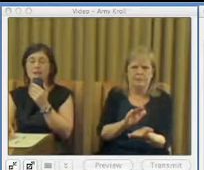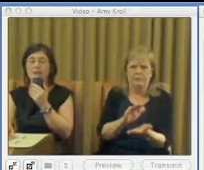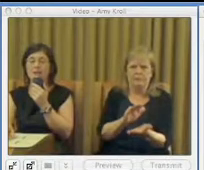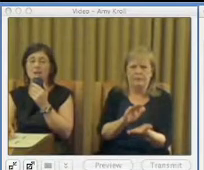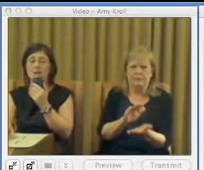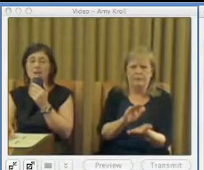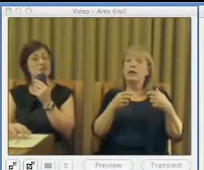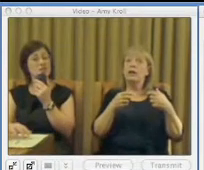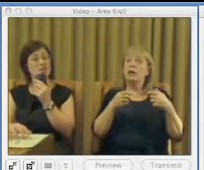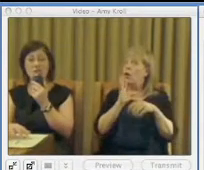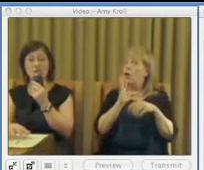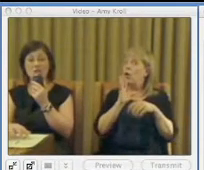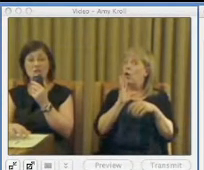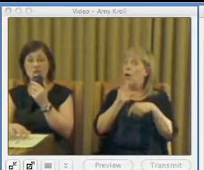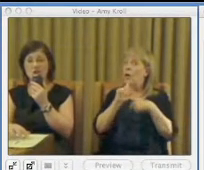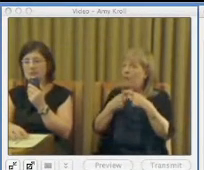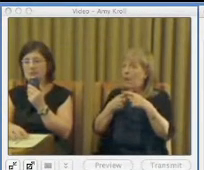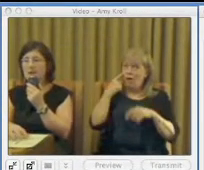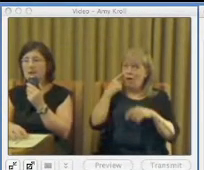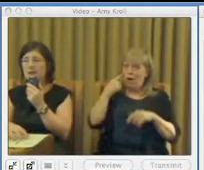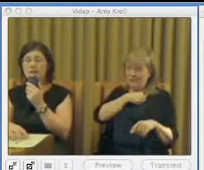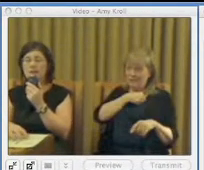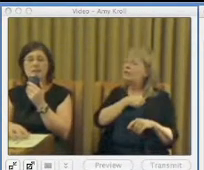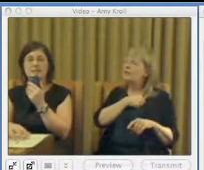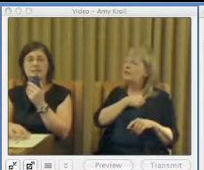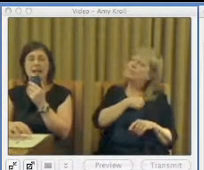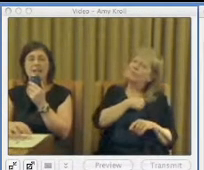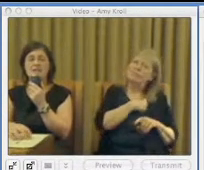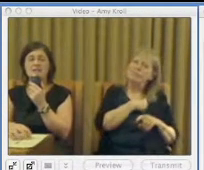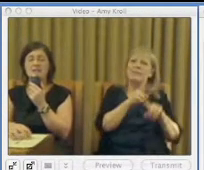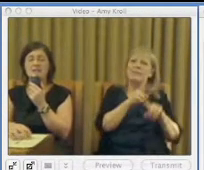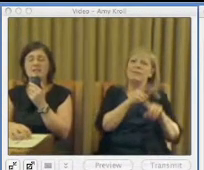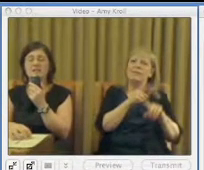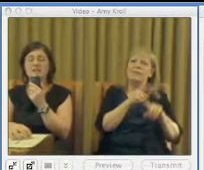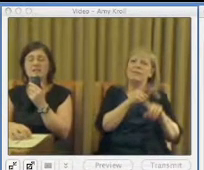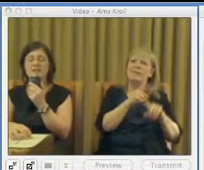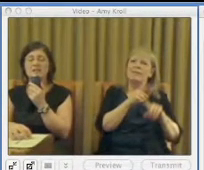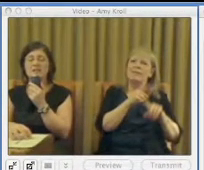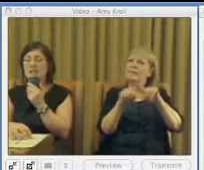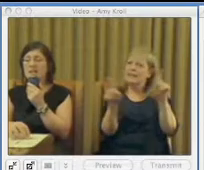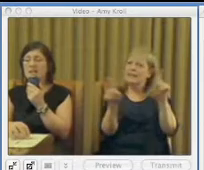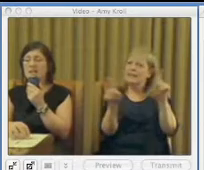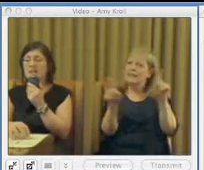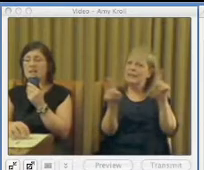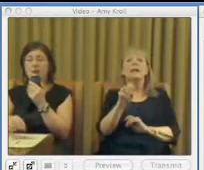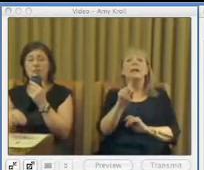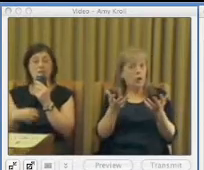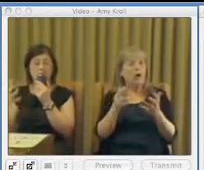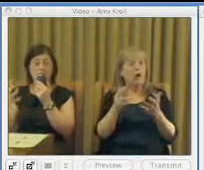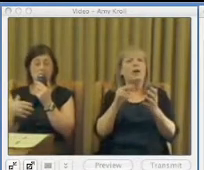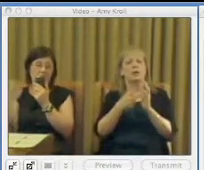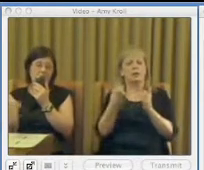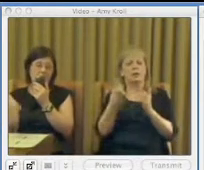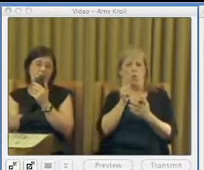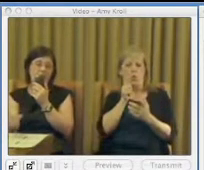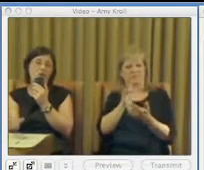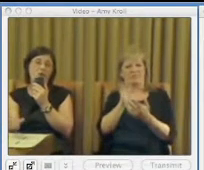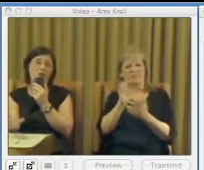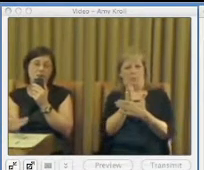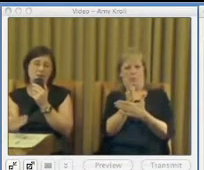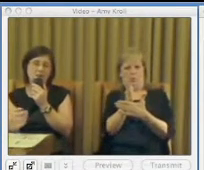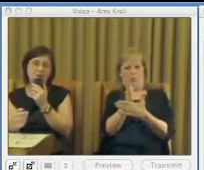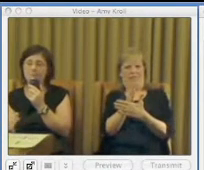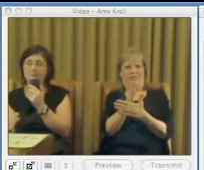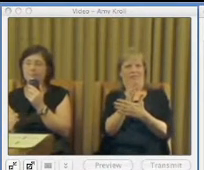Whereas for our purposes in relation to communication, it's an activity of an intermediate,